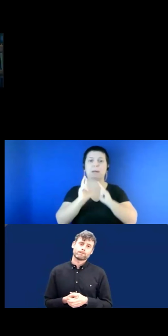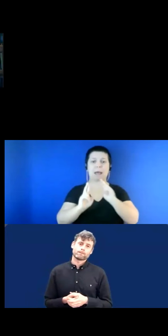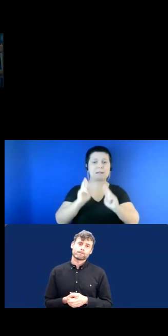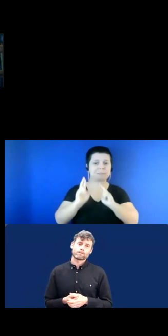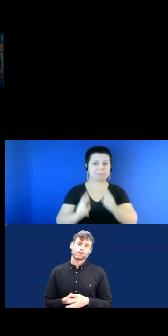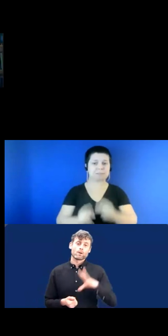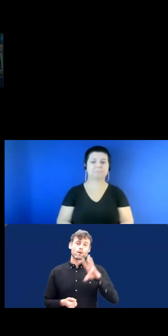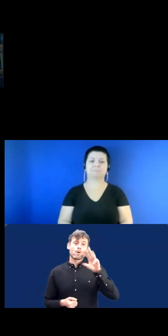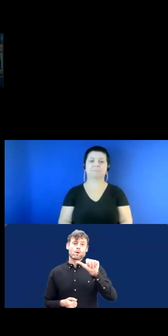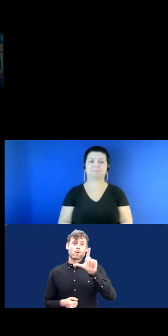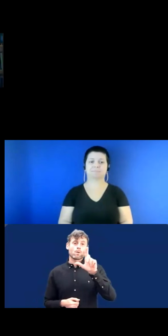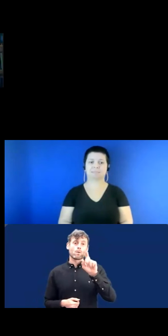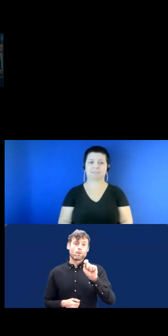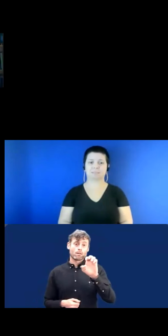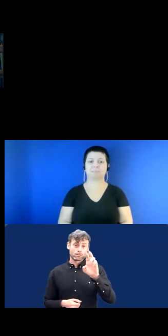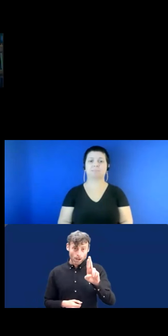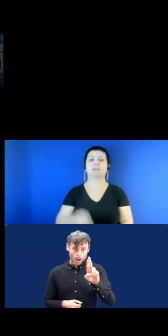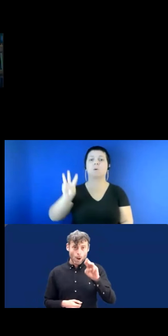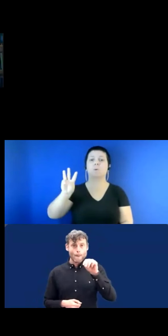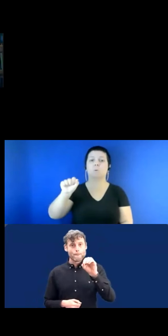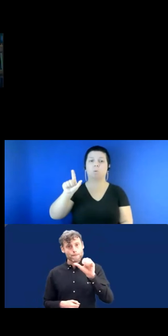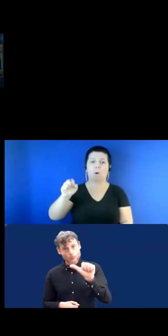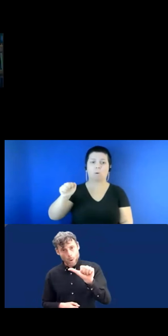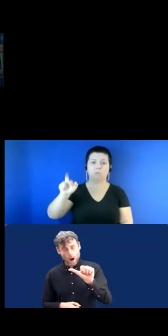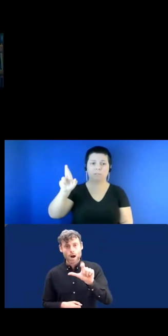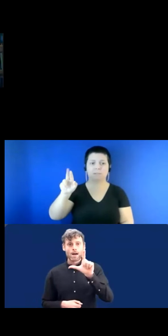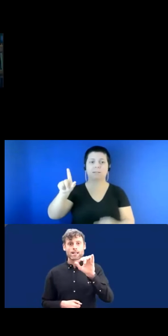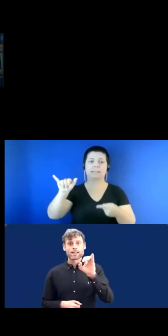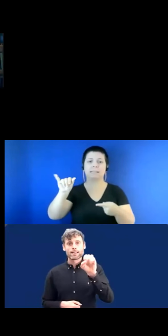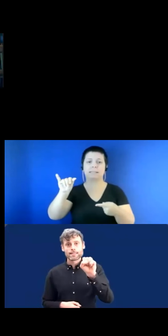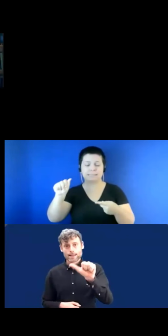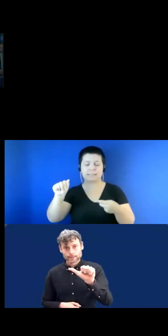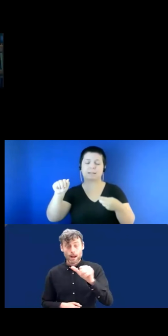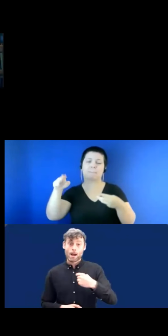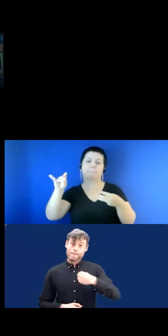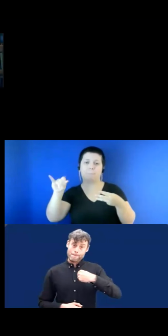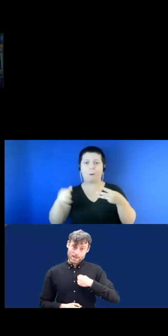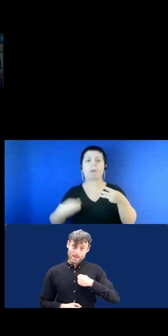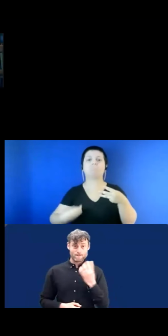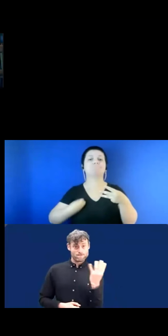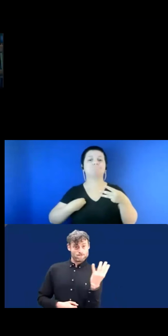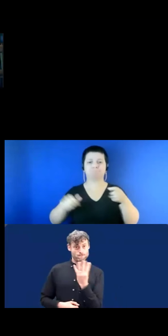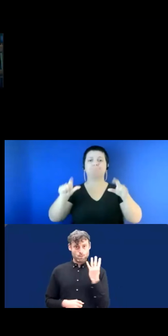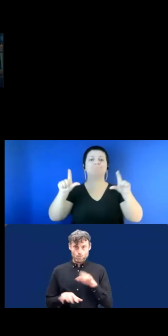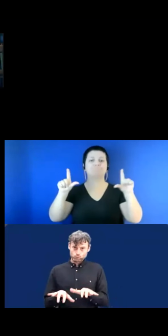Walter, Moa, Lisa, and me will be there live online.